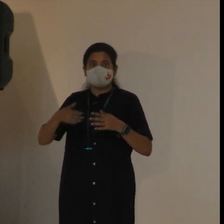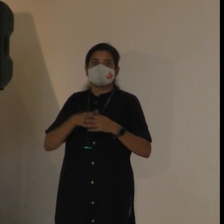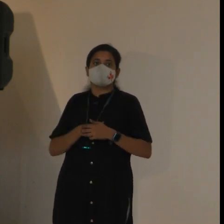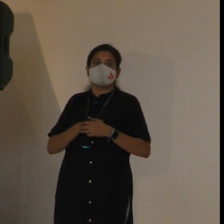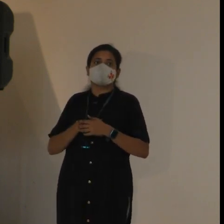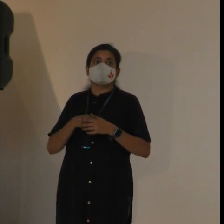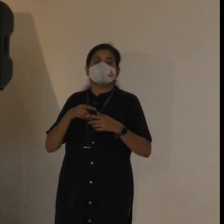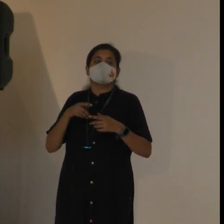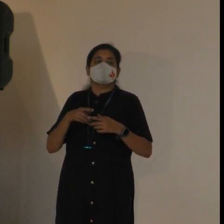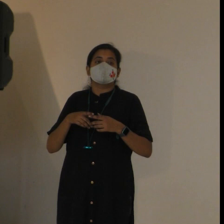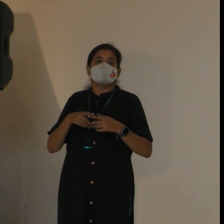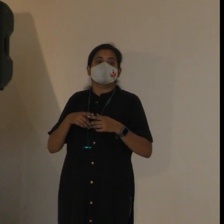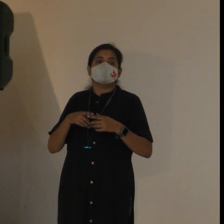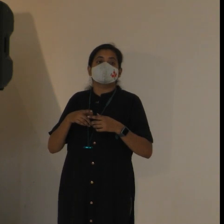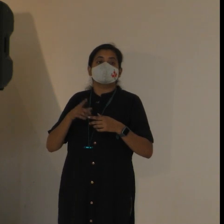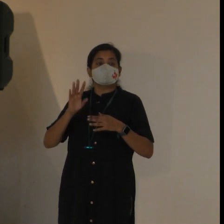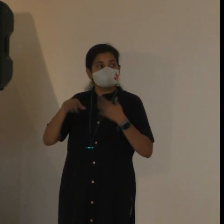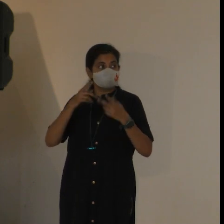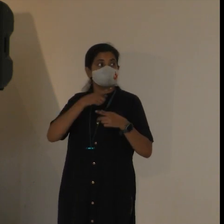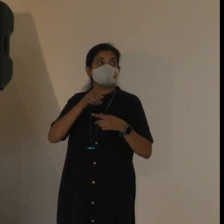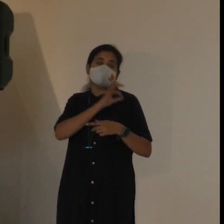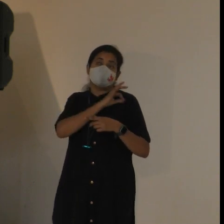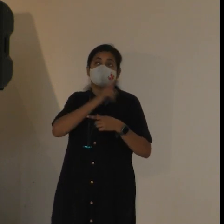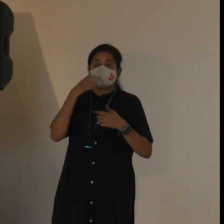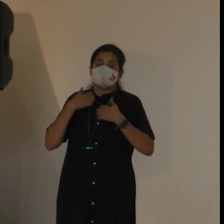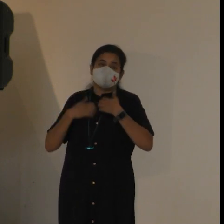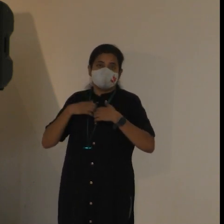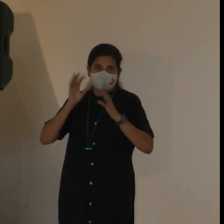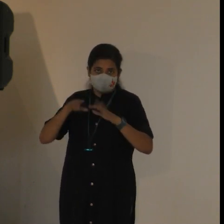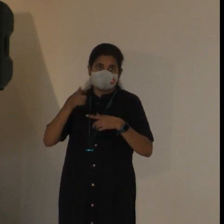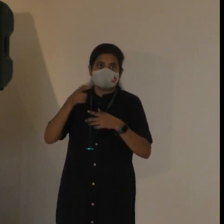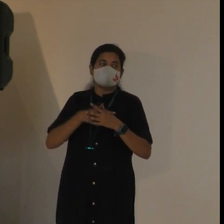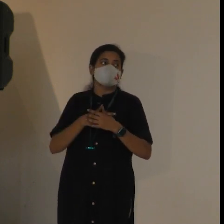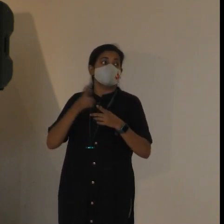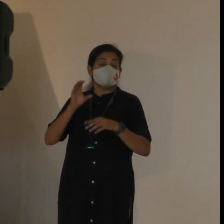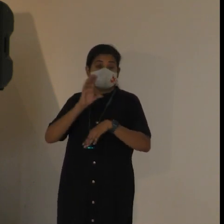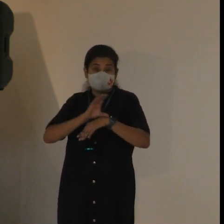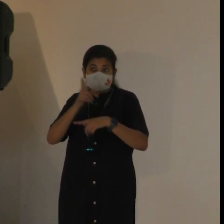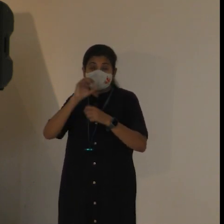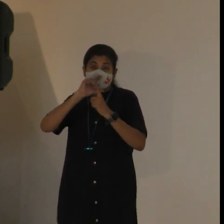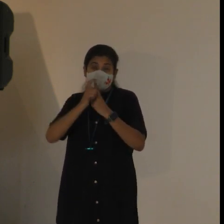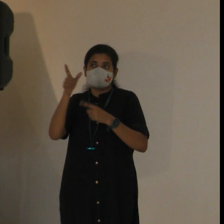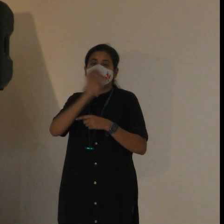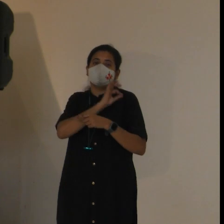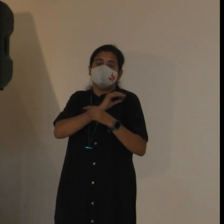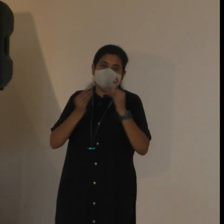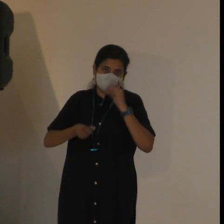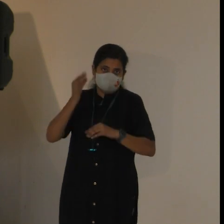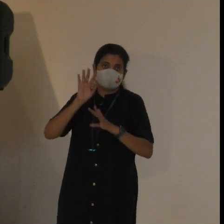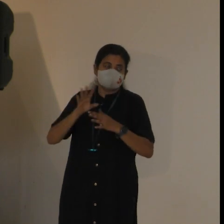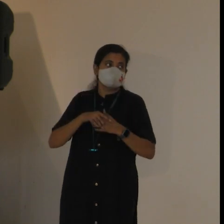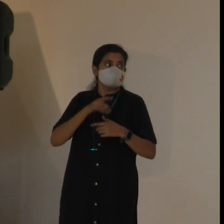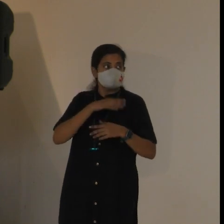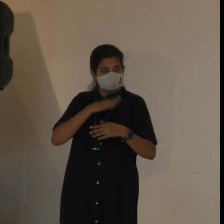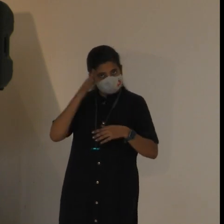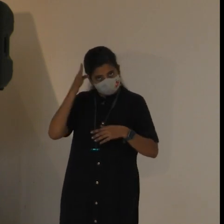museum. And I mean, of course, he knows that I'm very passionate about Christianity and Christian cultures in India. And then, he